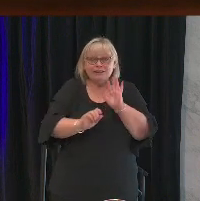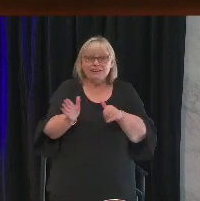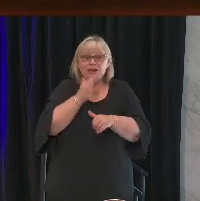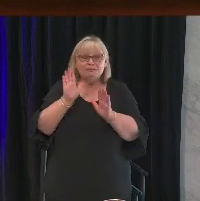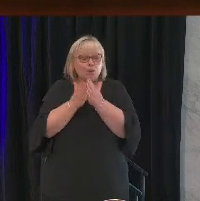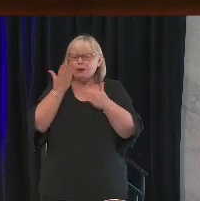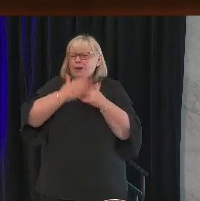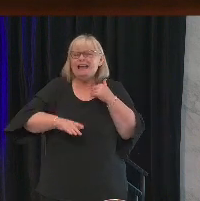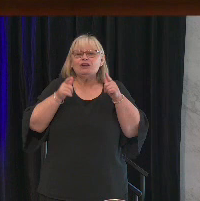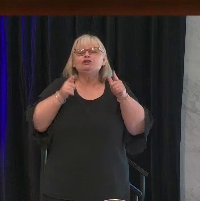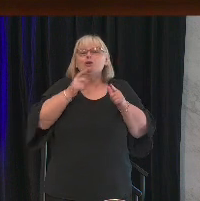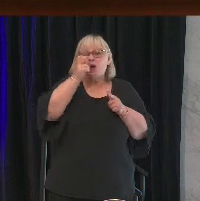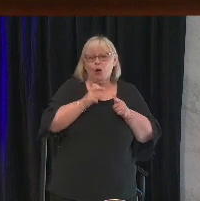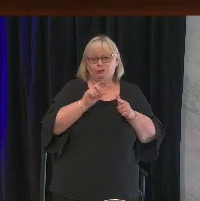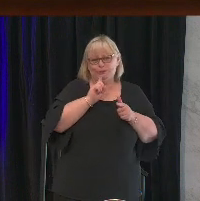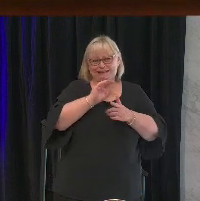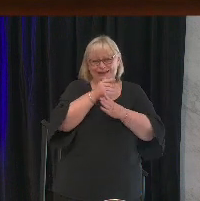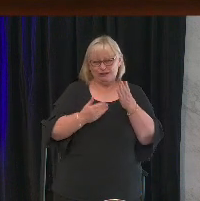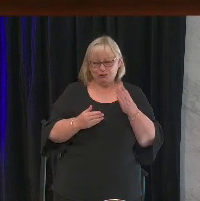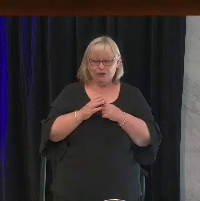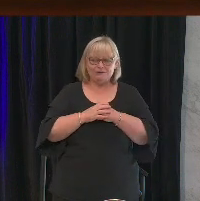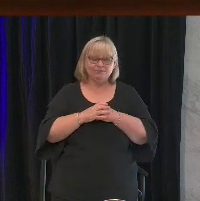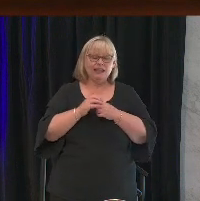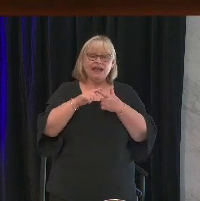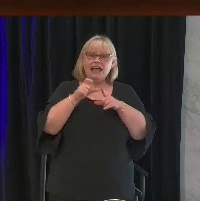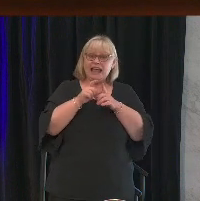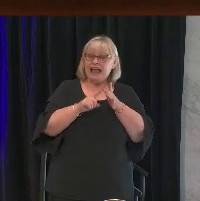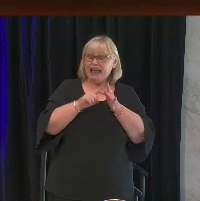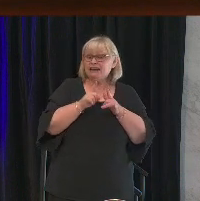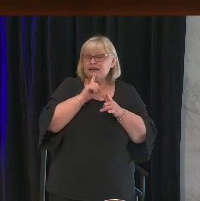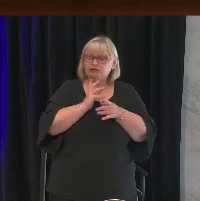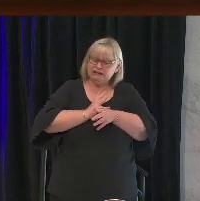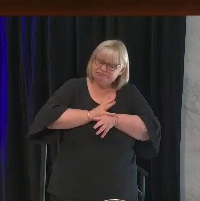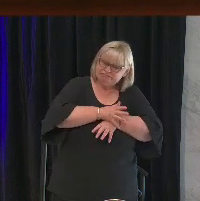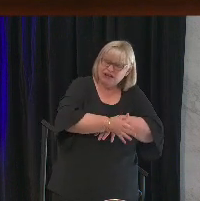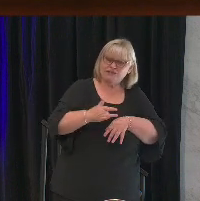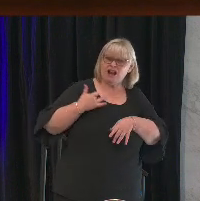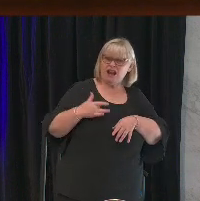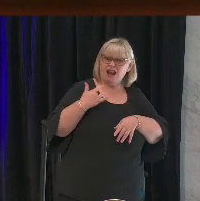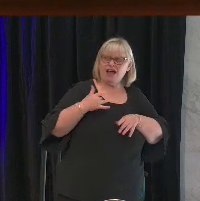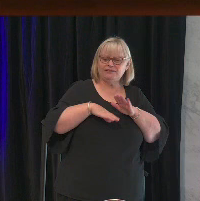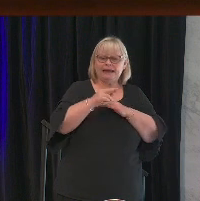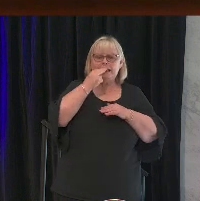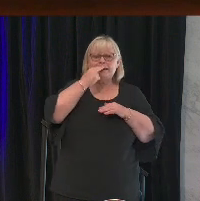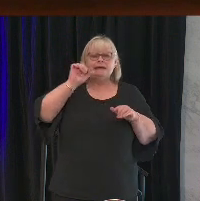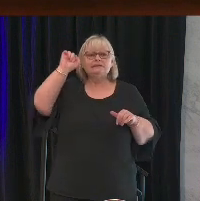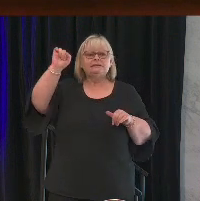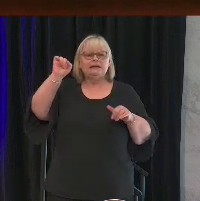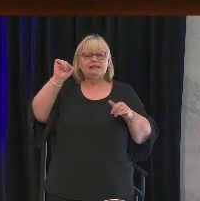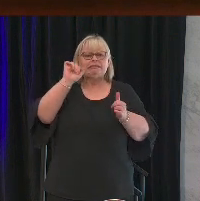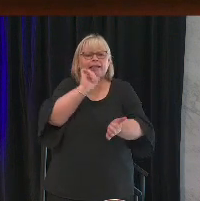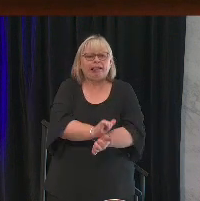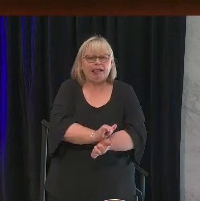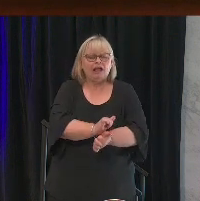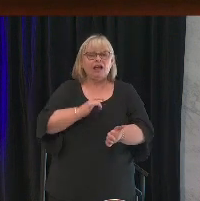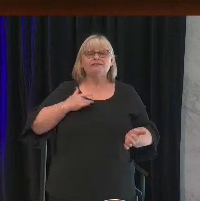never too old to tell a story. Eddie's is a harrowing but hopeful story of life in Nazi concentration camps, of